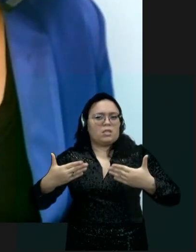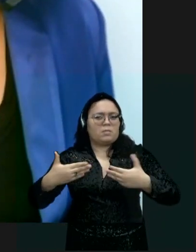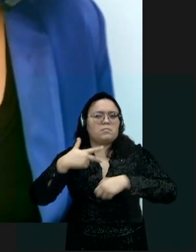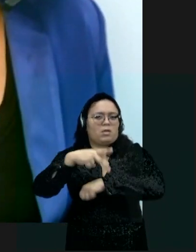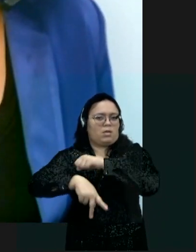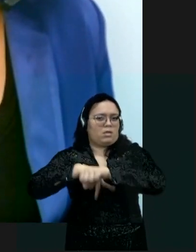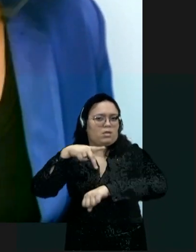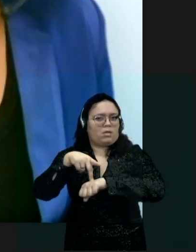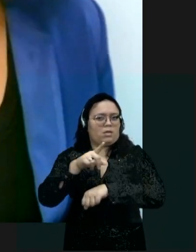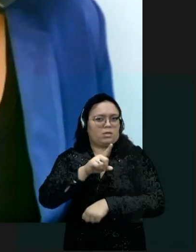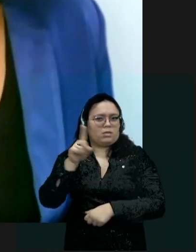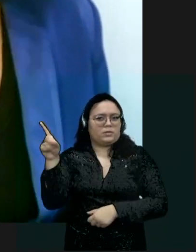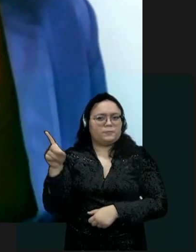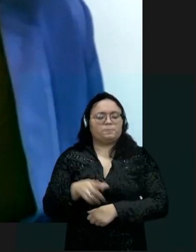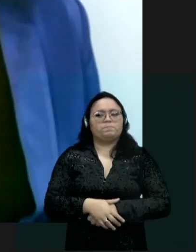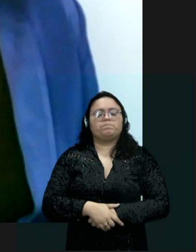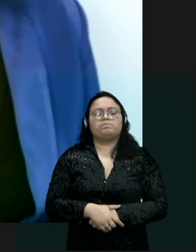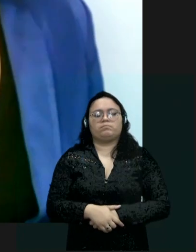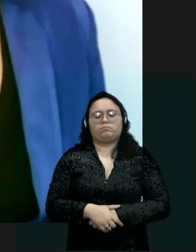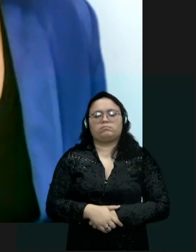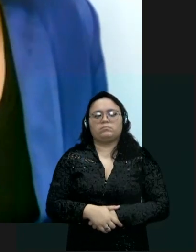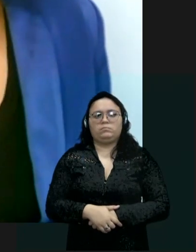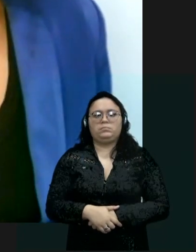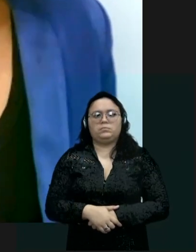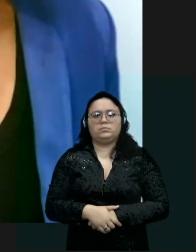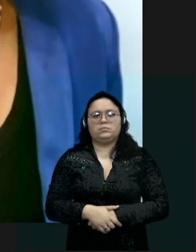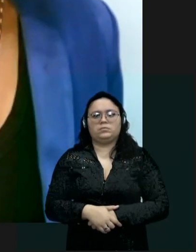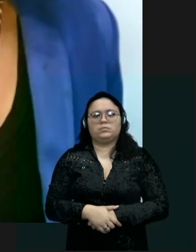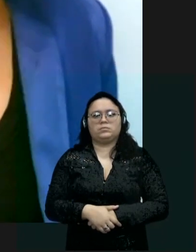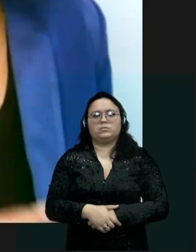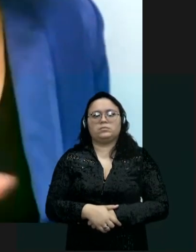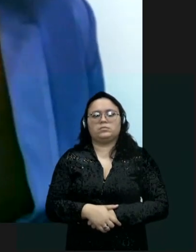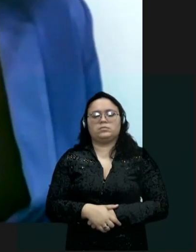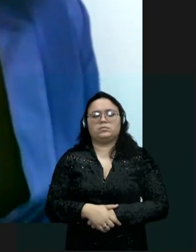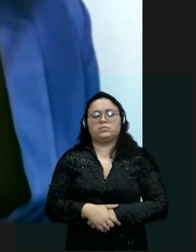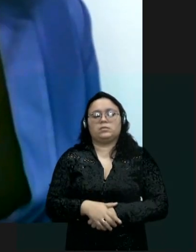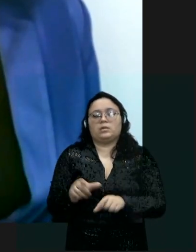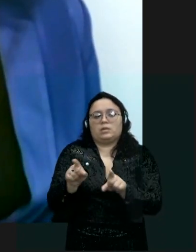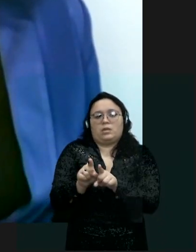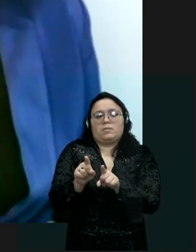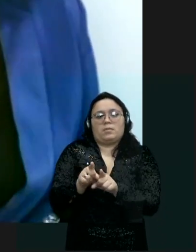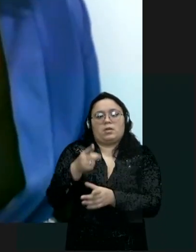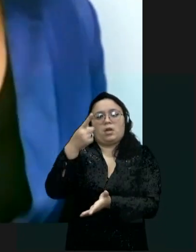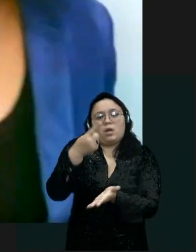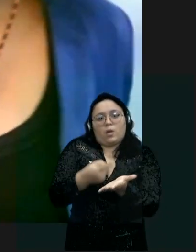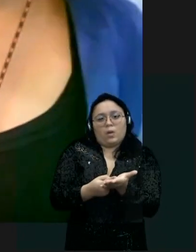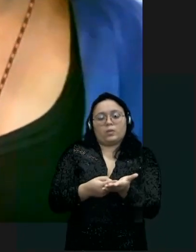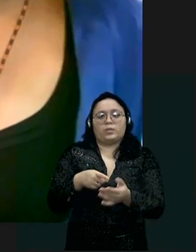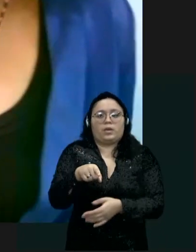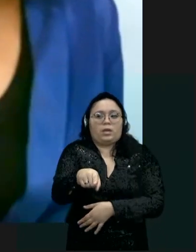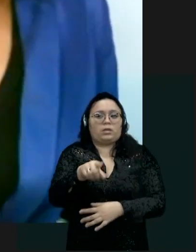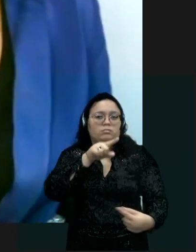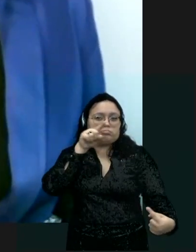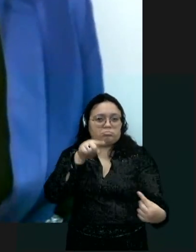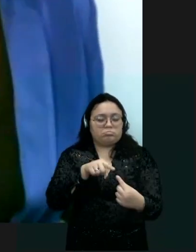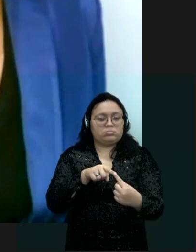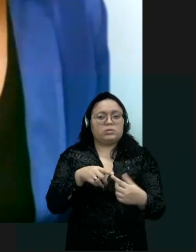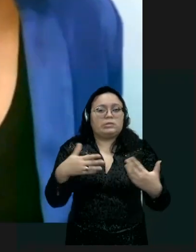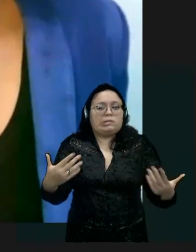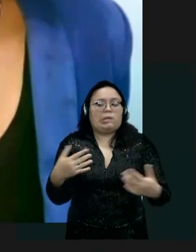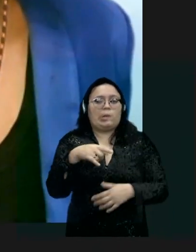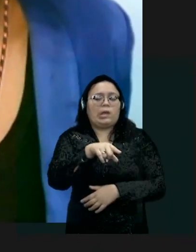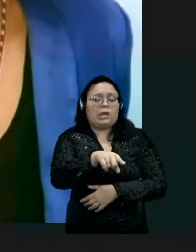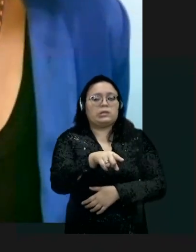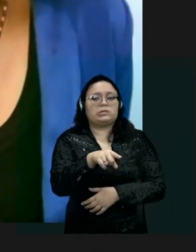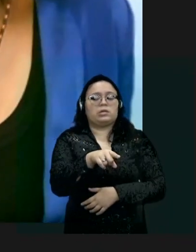make an agreement to assure, and that's why I didn't include that